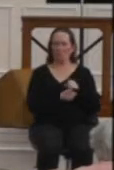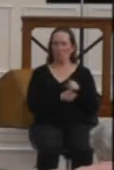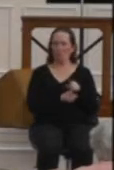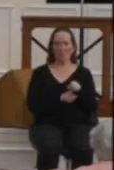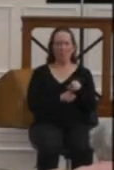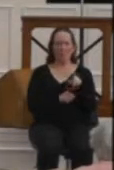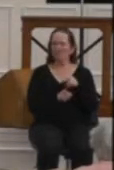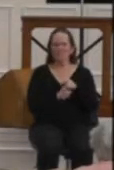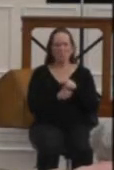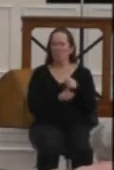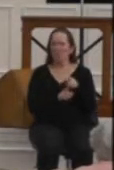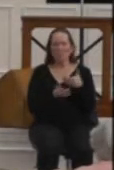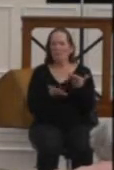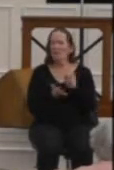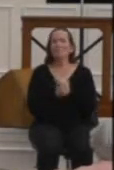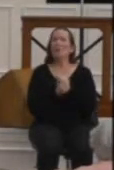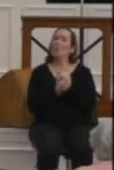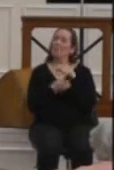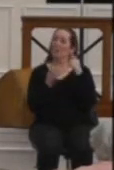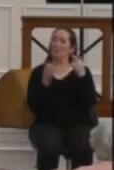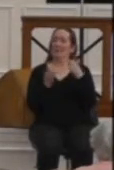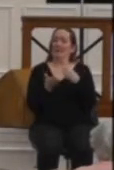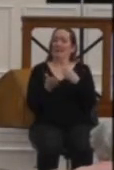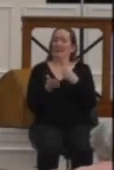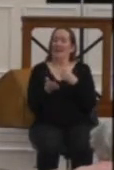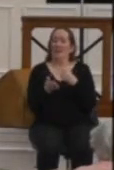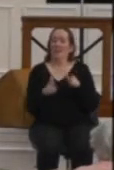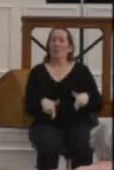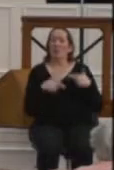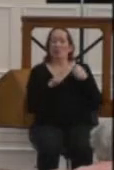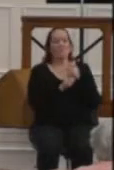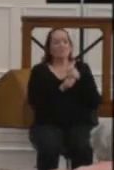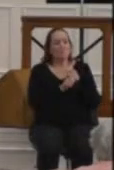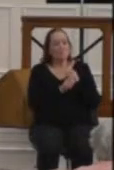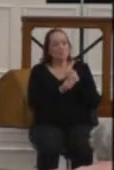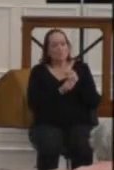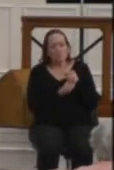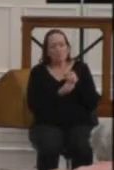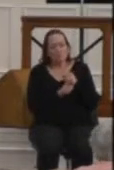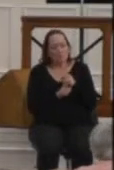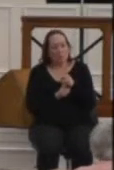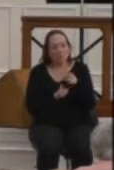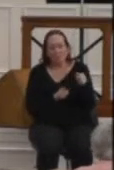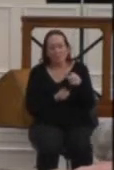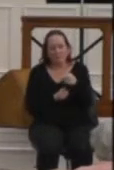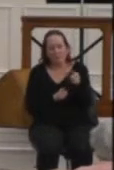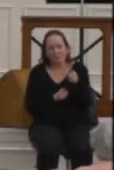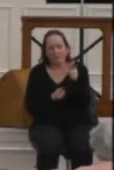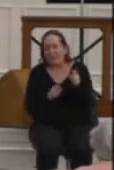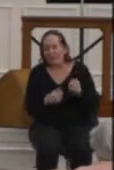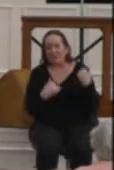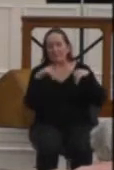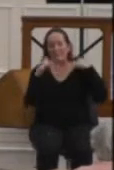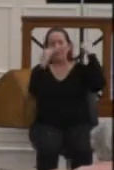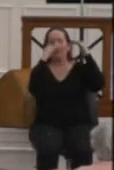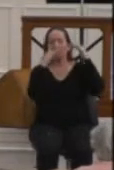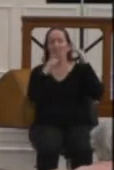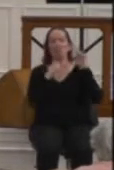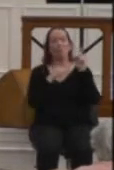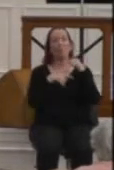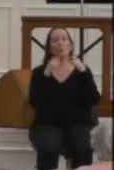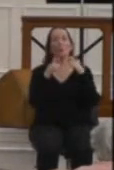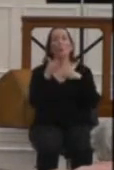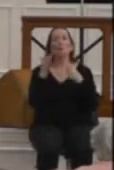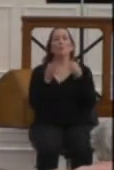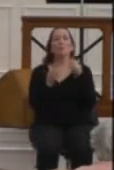But they go through a cycle of life as a caterpillar, walking around and limited on where they can go and what they can do. Basically, they eat